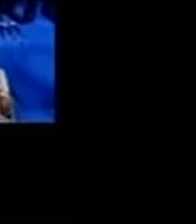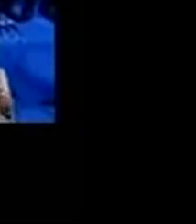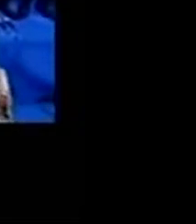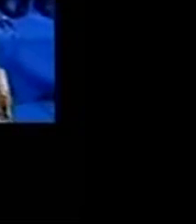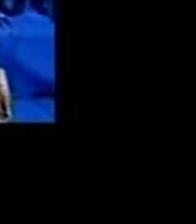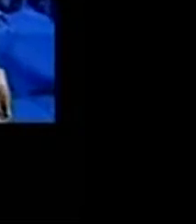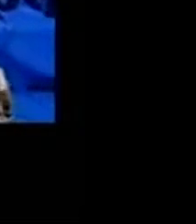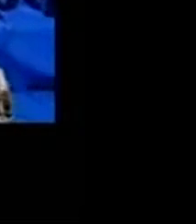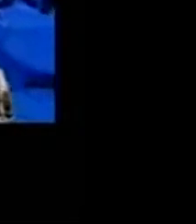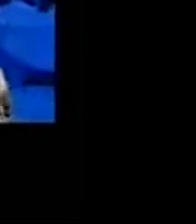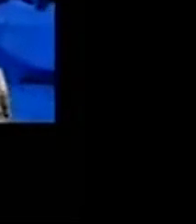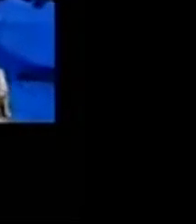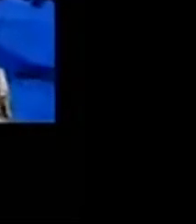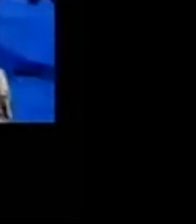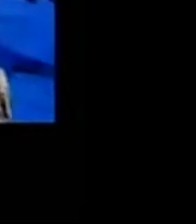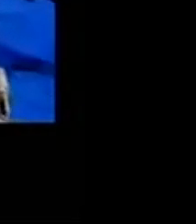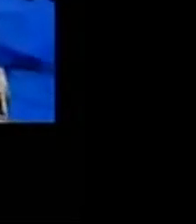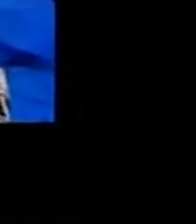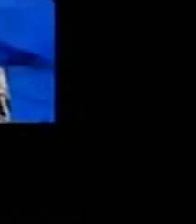foreign